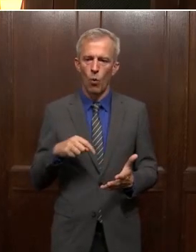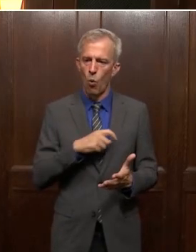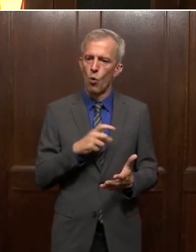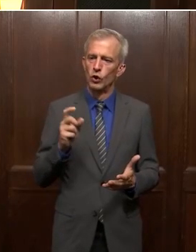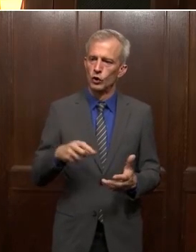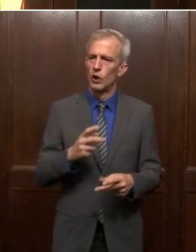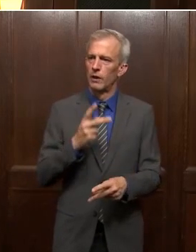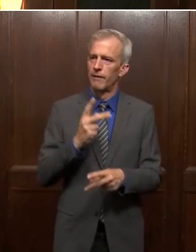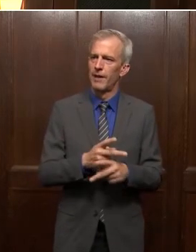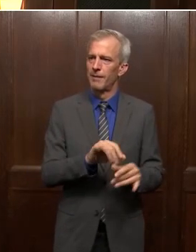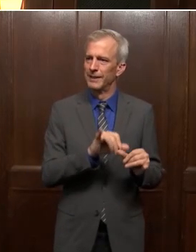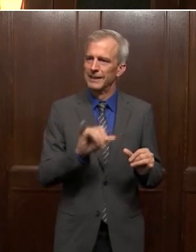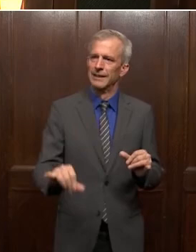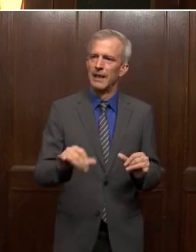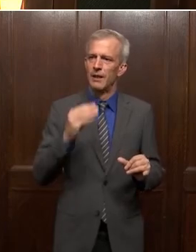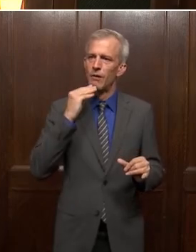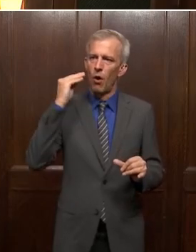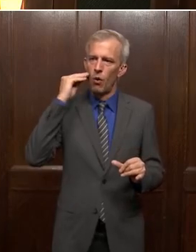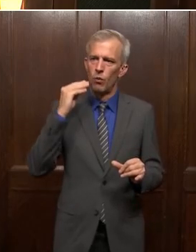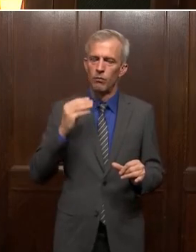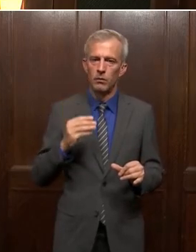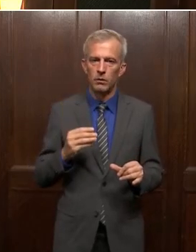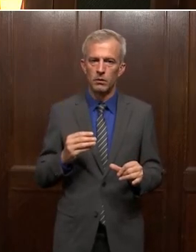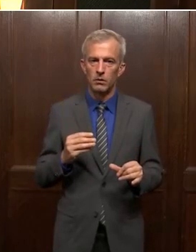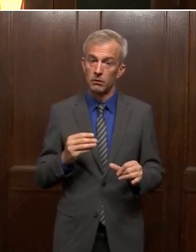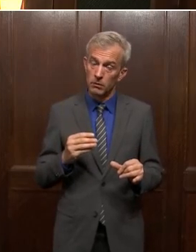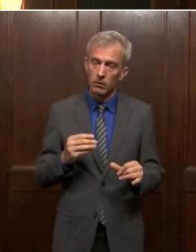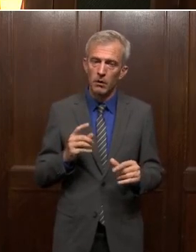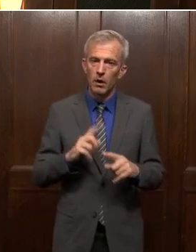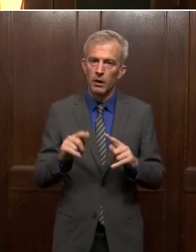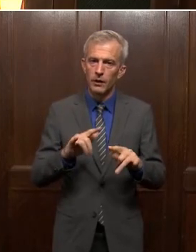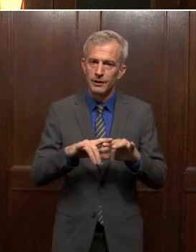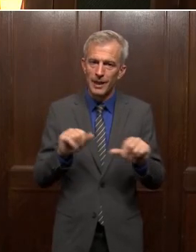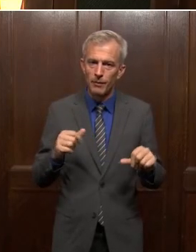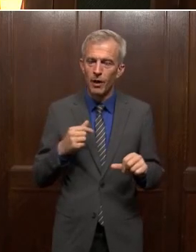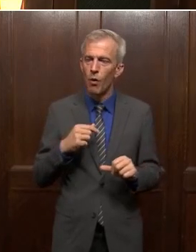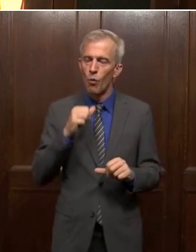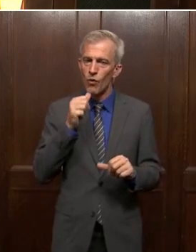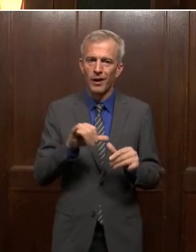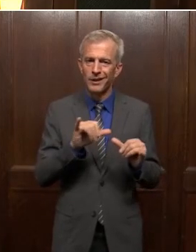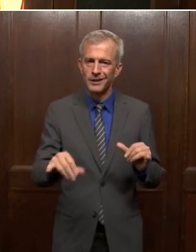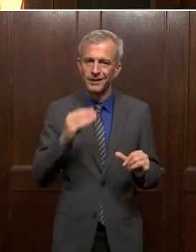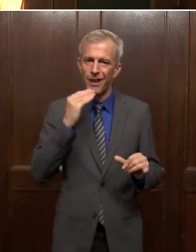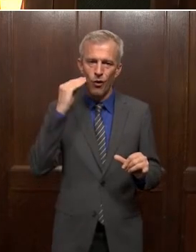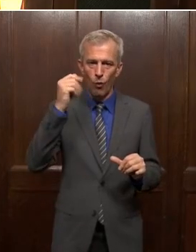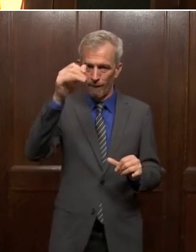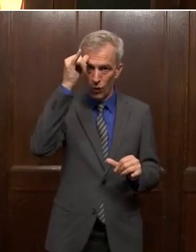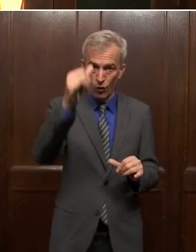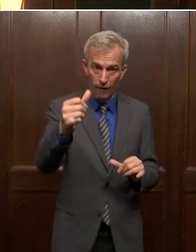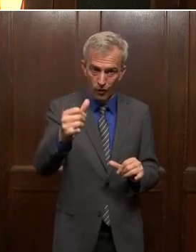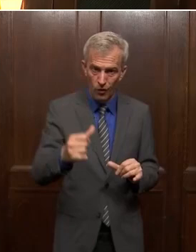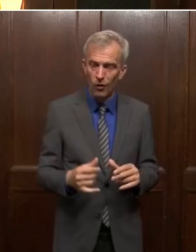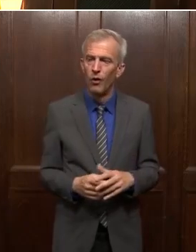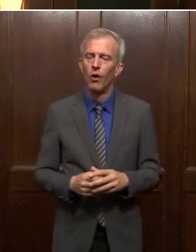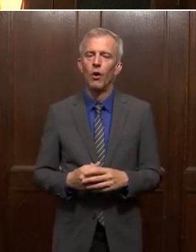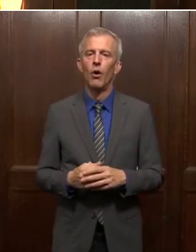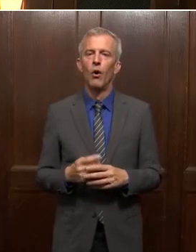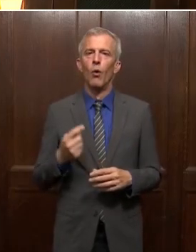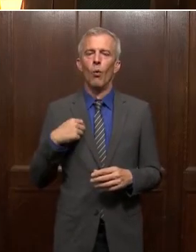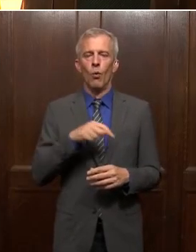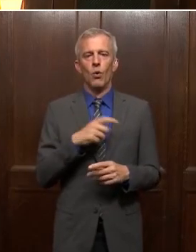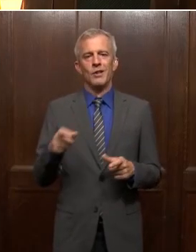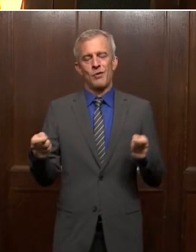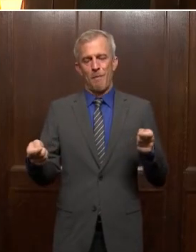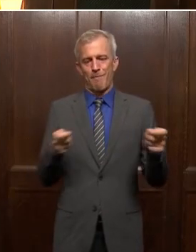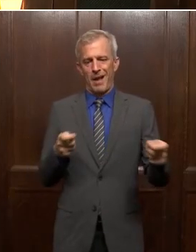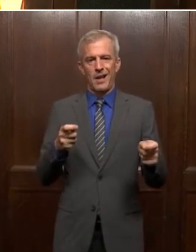this still pretty tight. That said, we're not going to stay in this condition forever. What we need to do is manage the infections